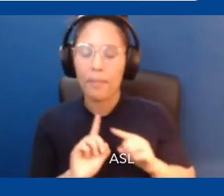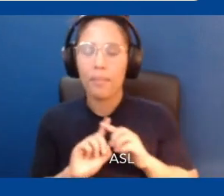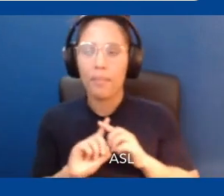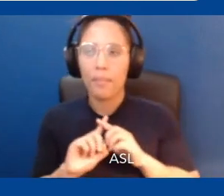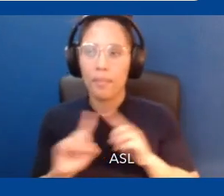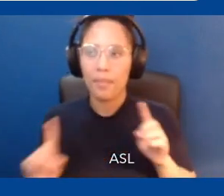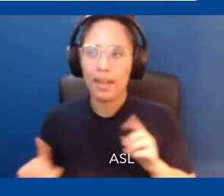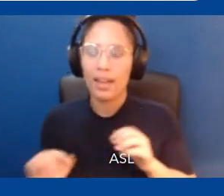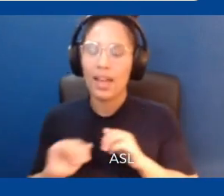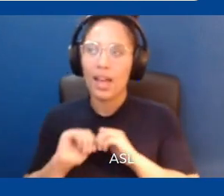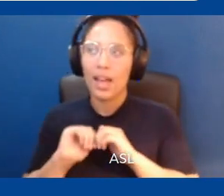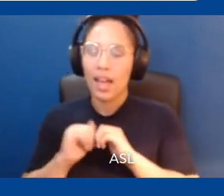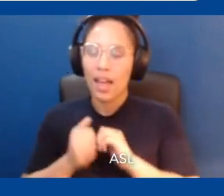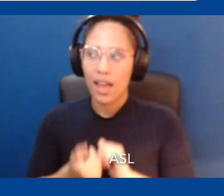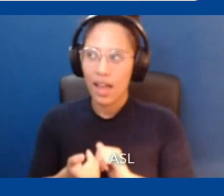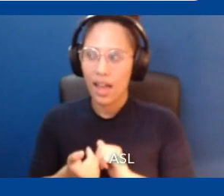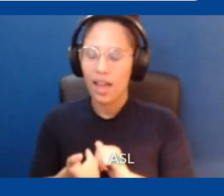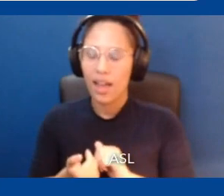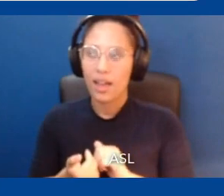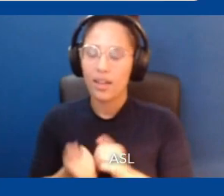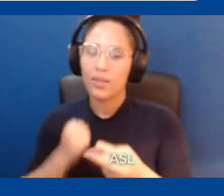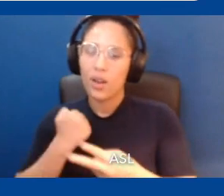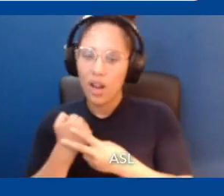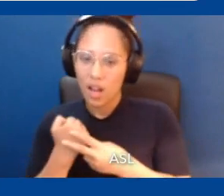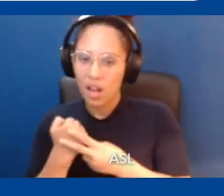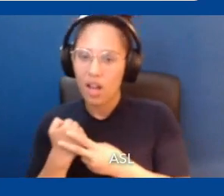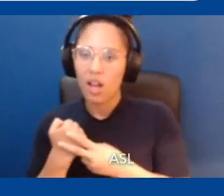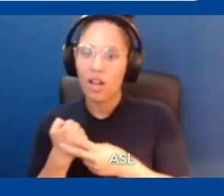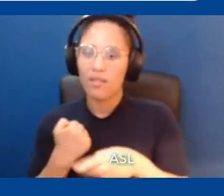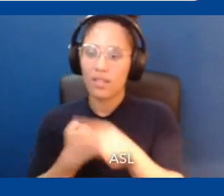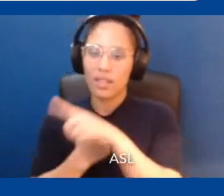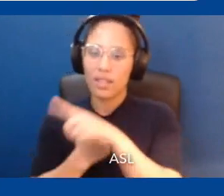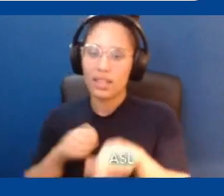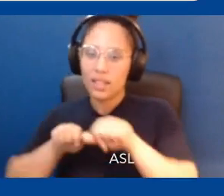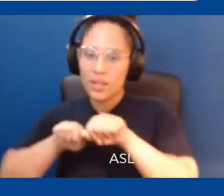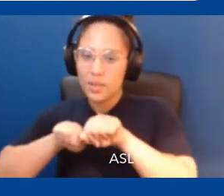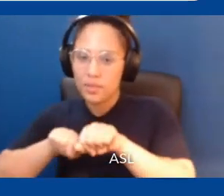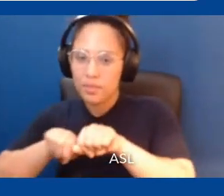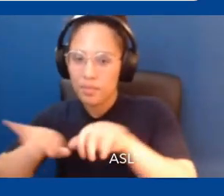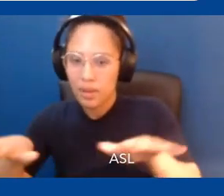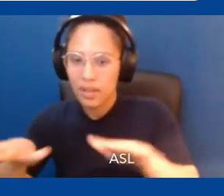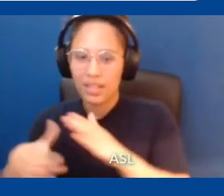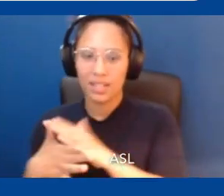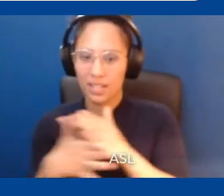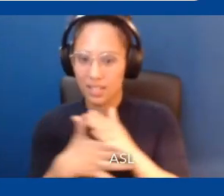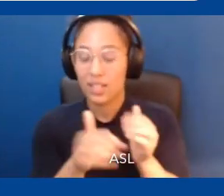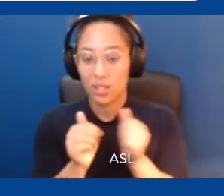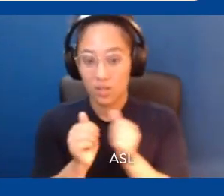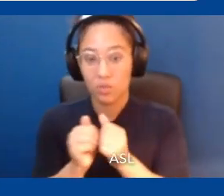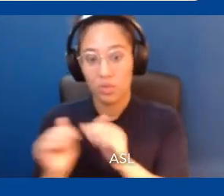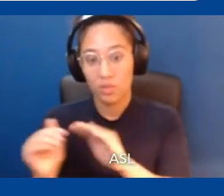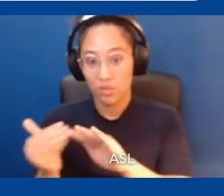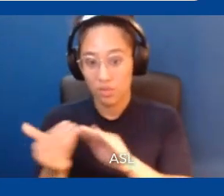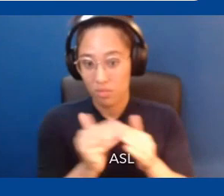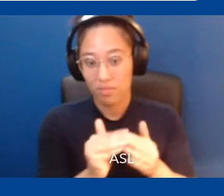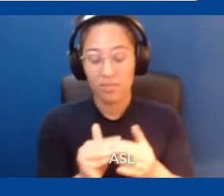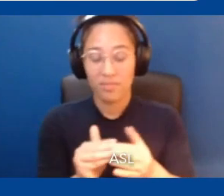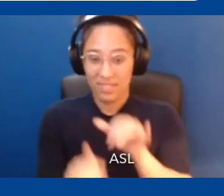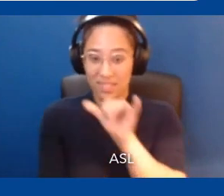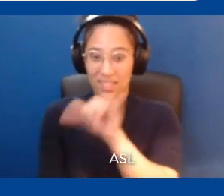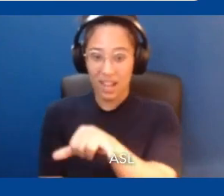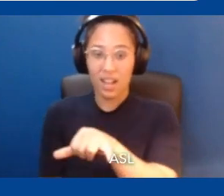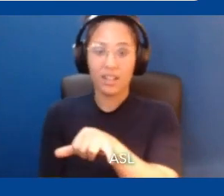archives, like the way they circulate and dialogue with the communities, for me, it's the most like